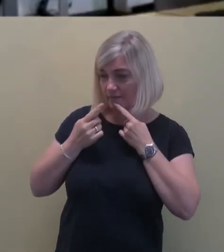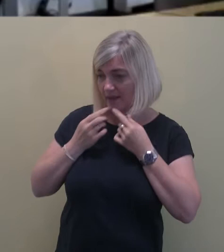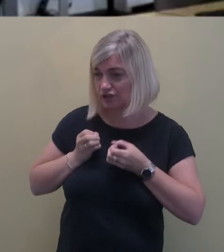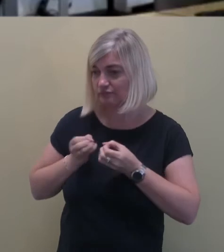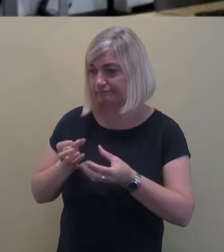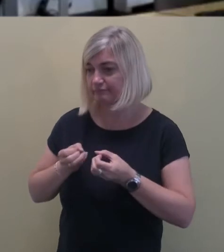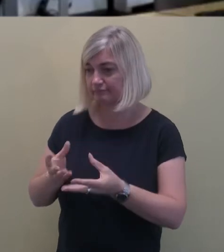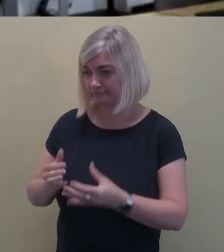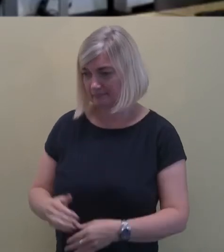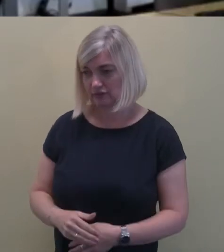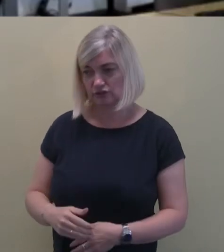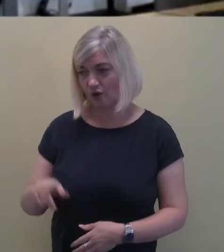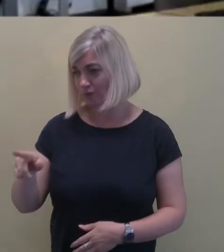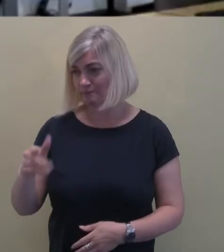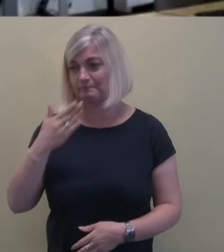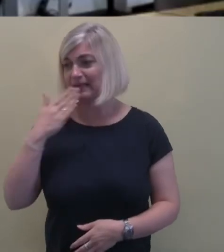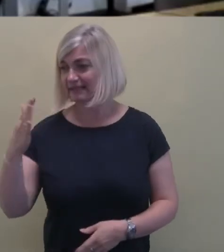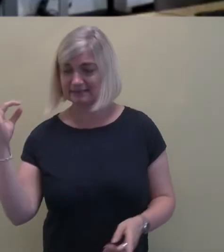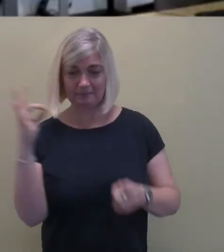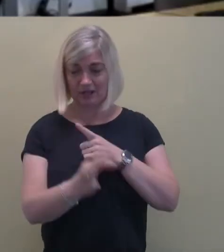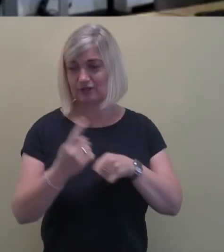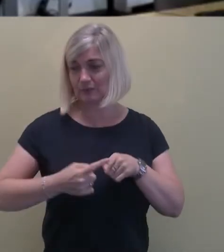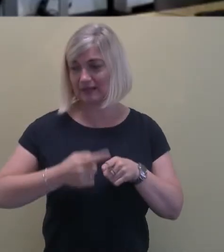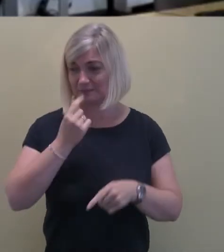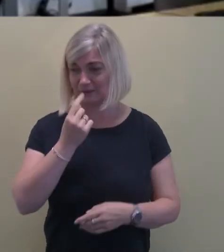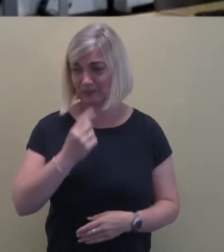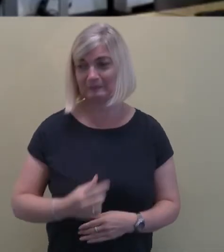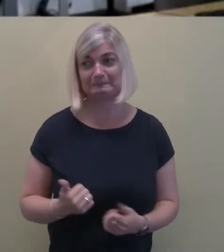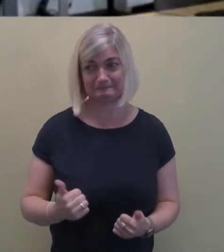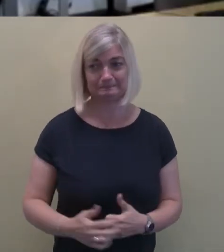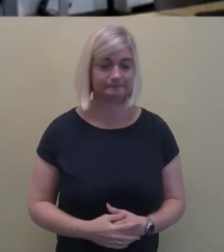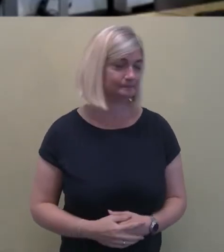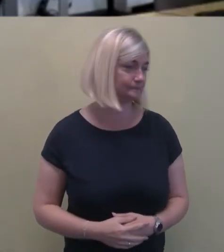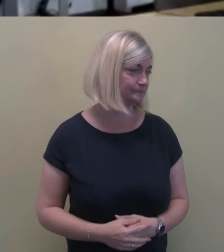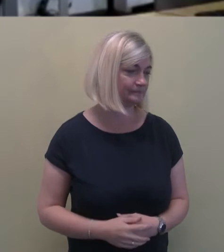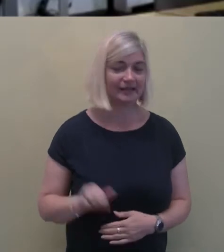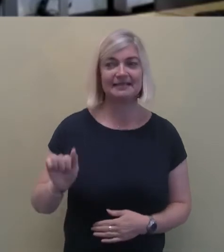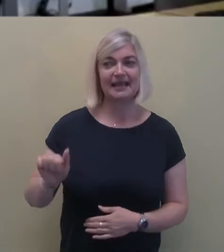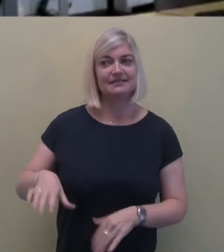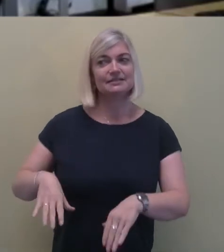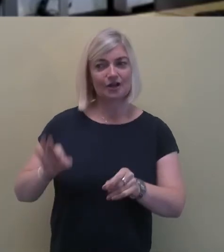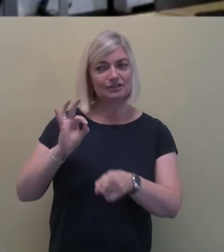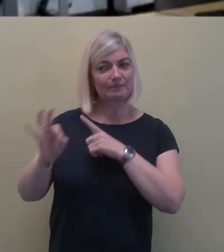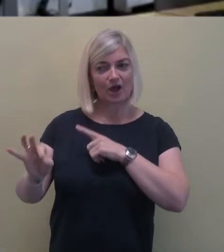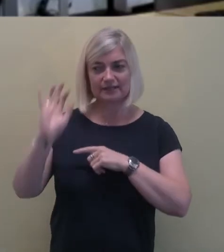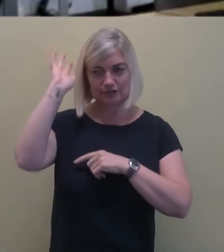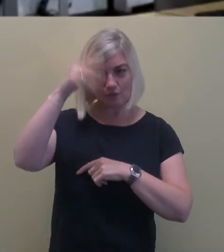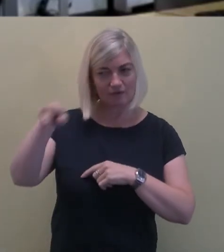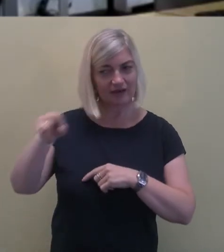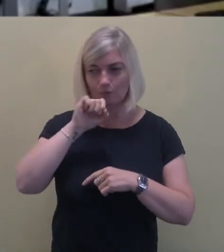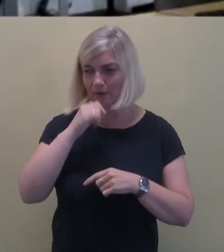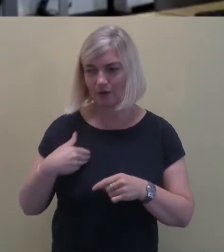on with that. Neil, if I just go to you, would you say the computing and the digital jobs market is